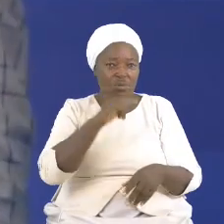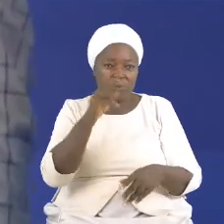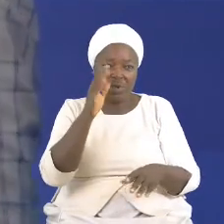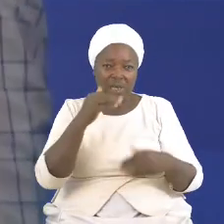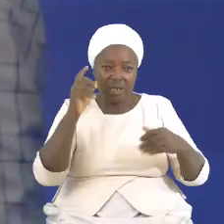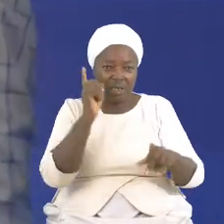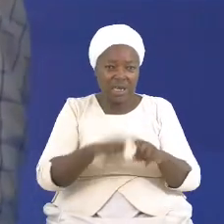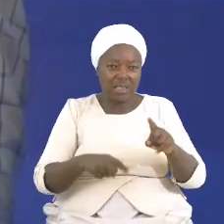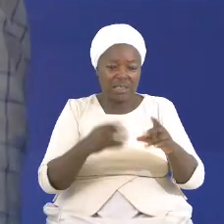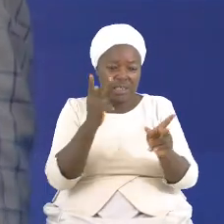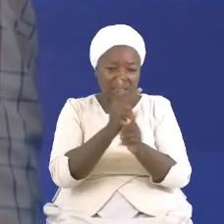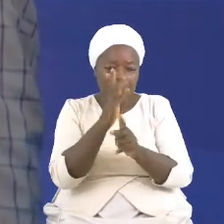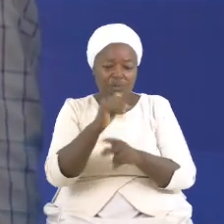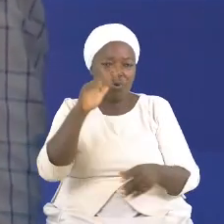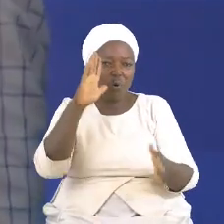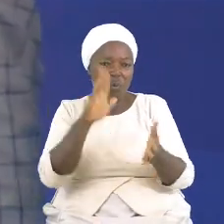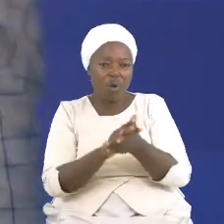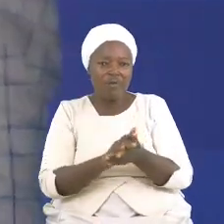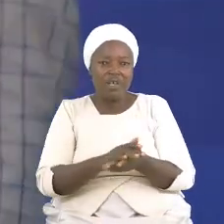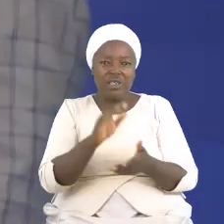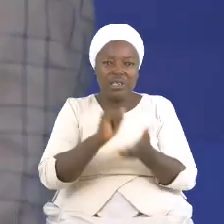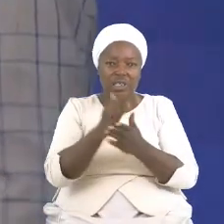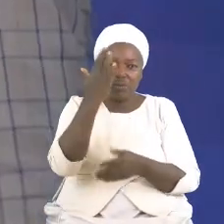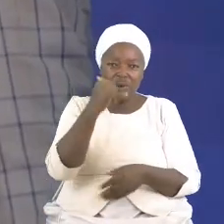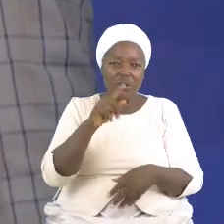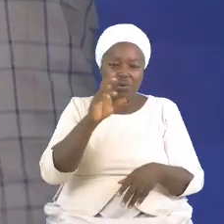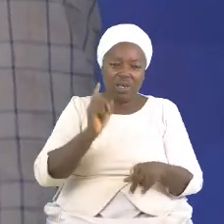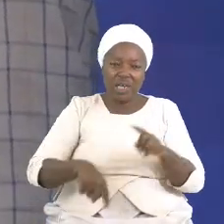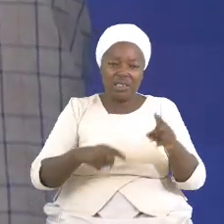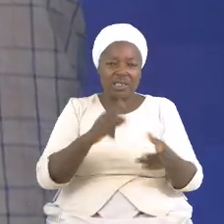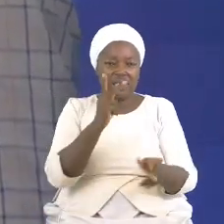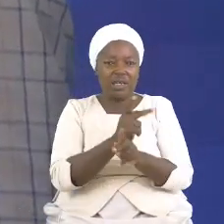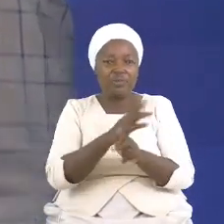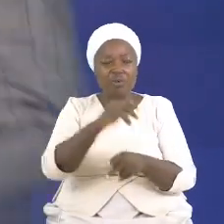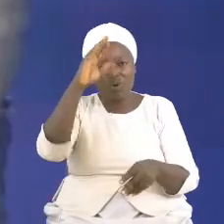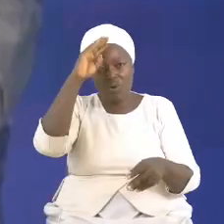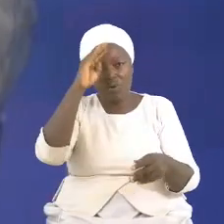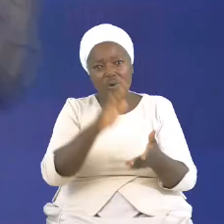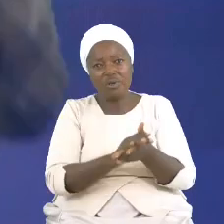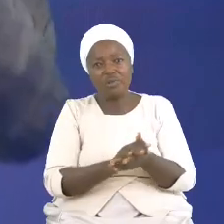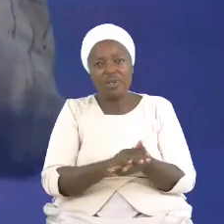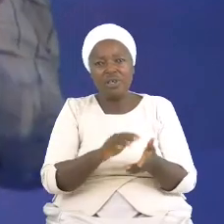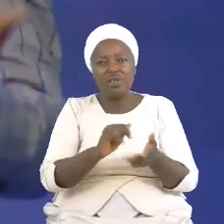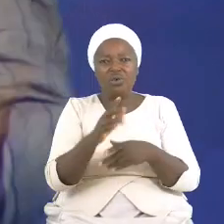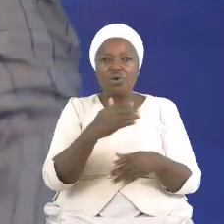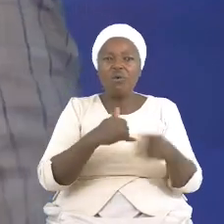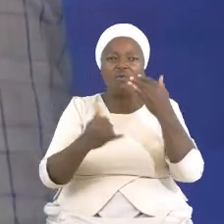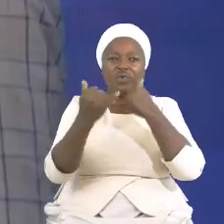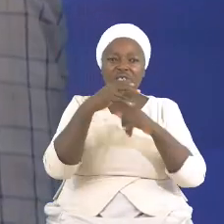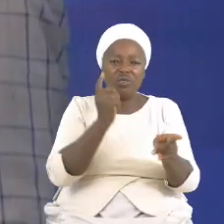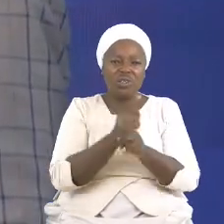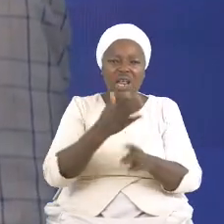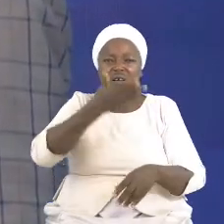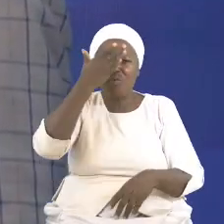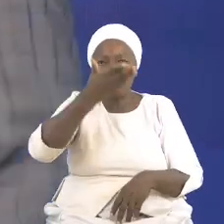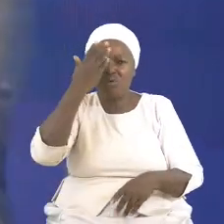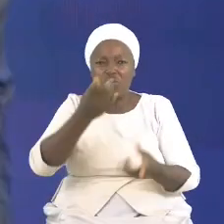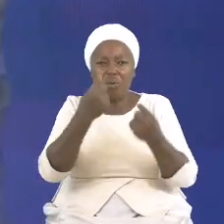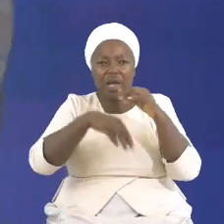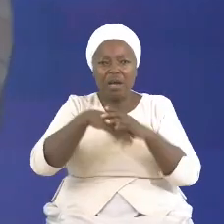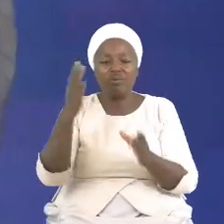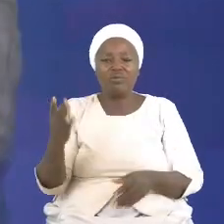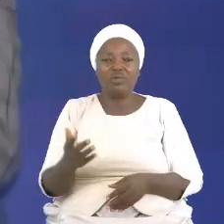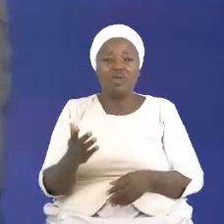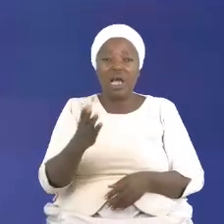why you can't keep your husband. You're offensive. It's like odor coming out, and